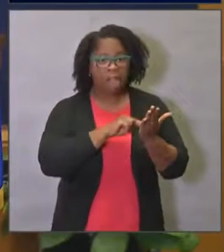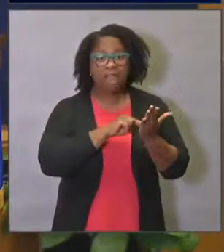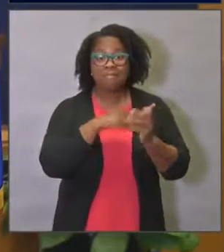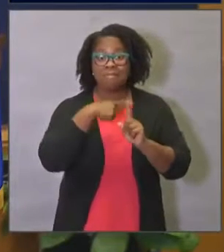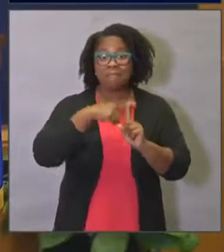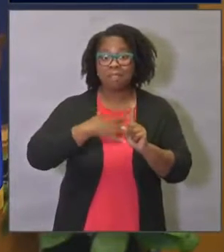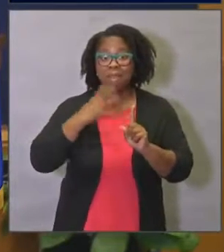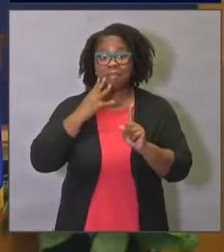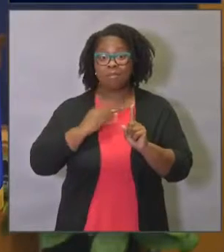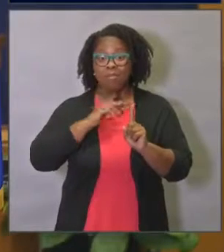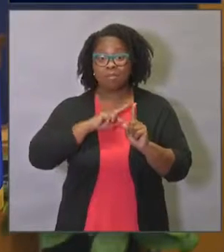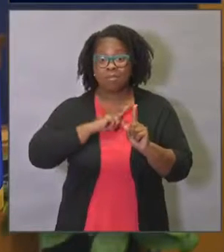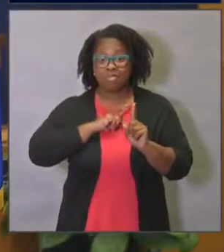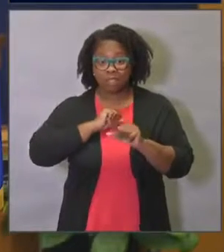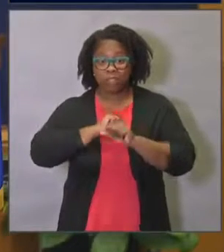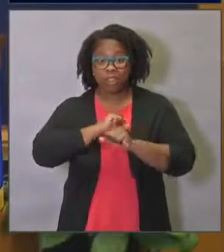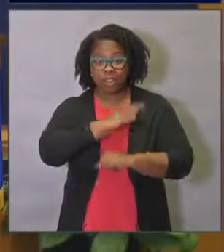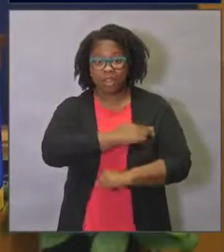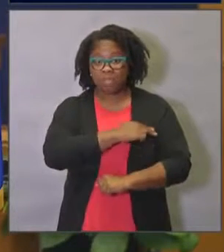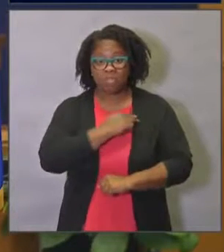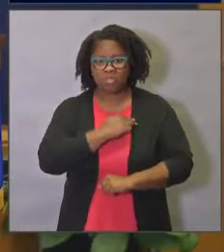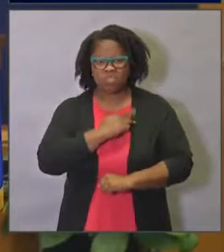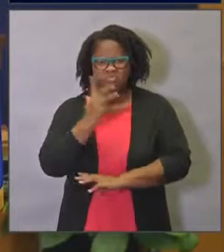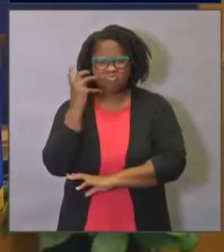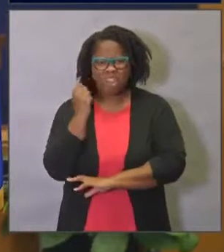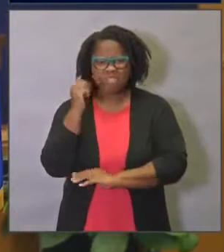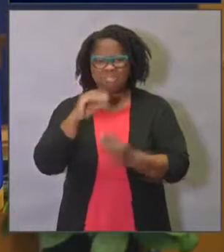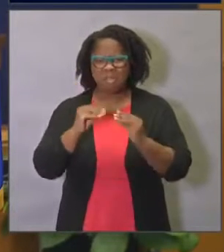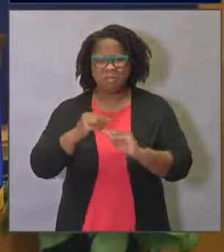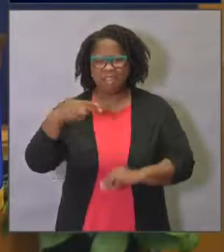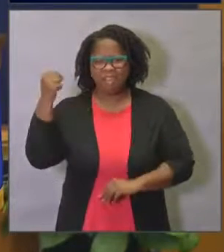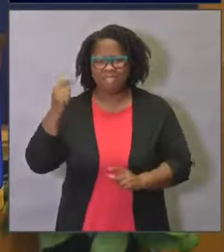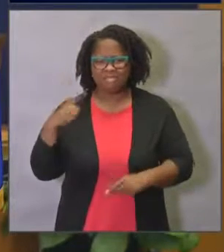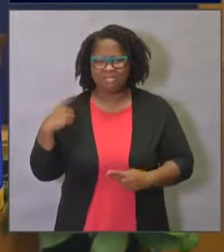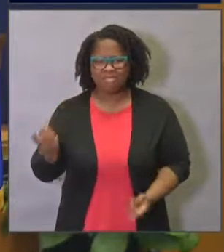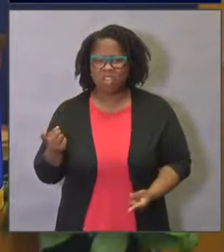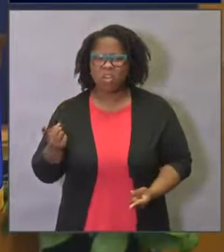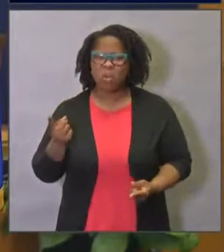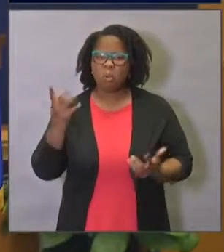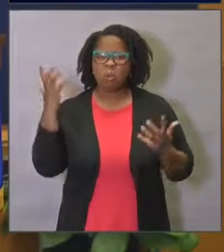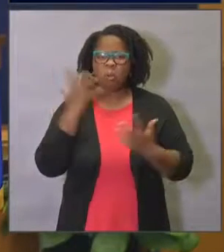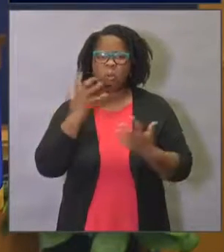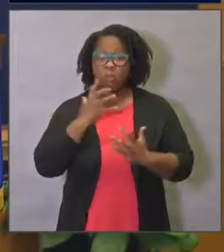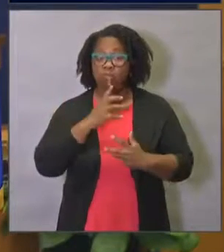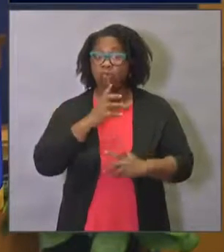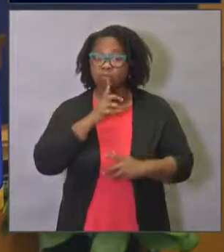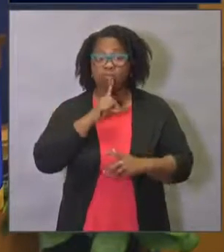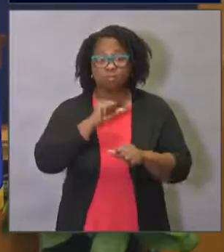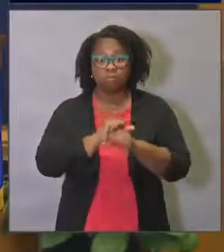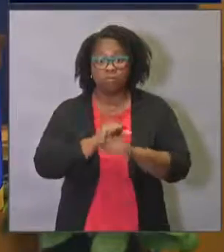that the numbers are the highest they've been, and it is most certainly real.